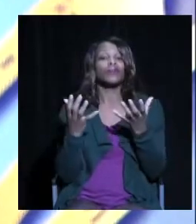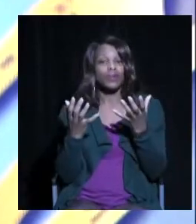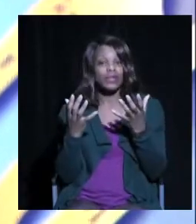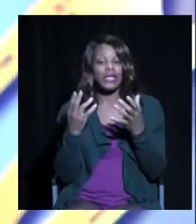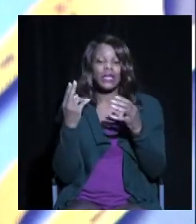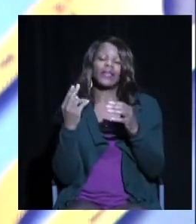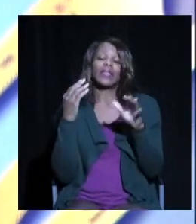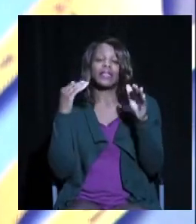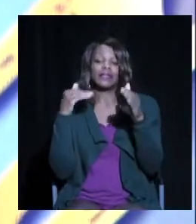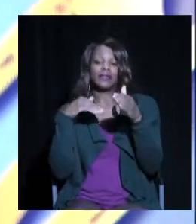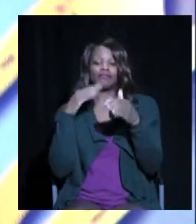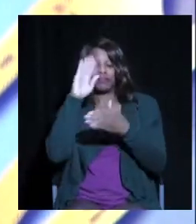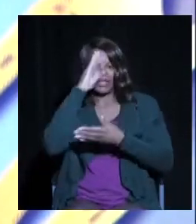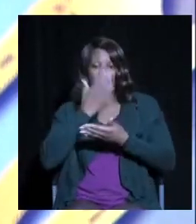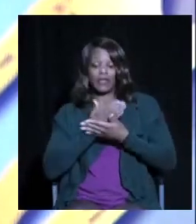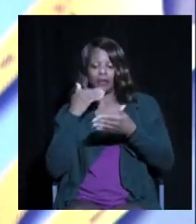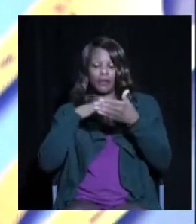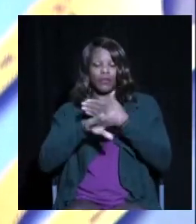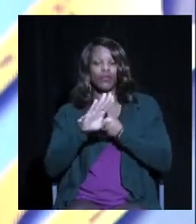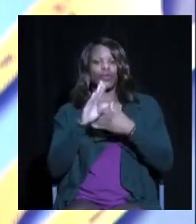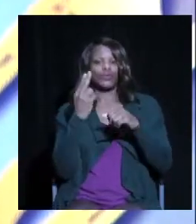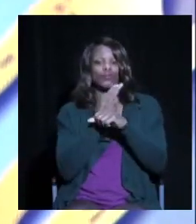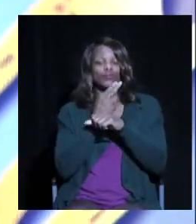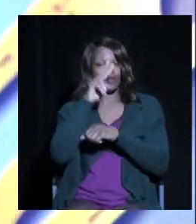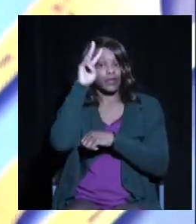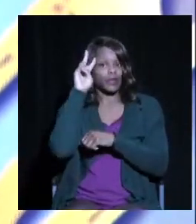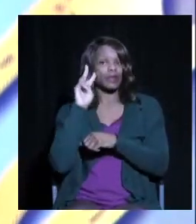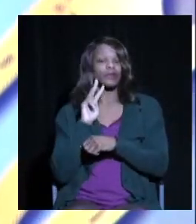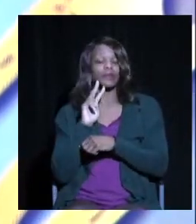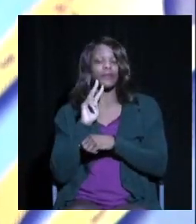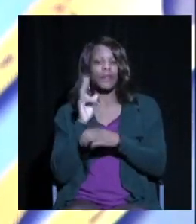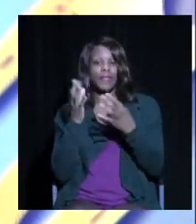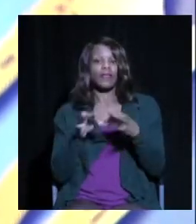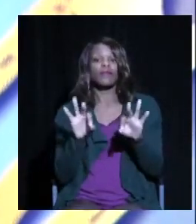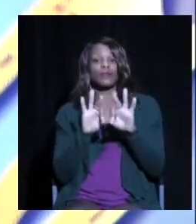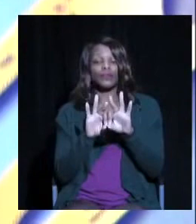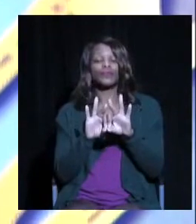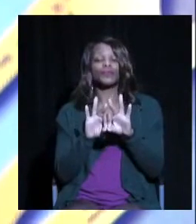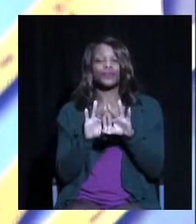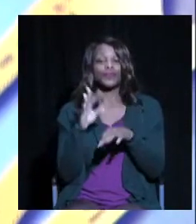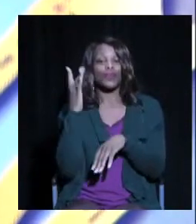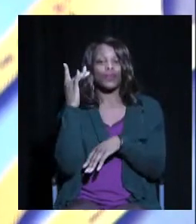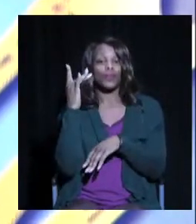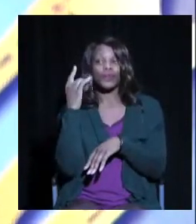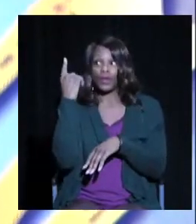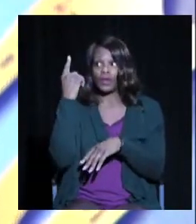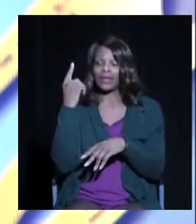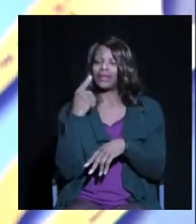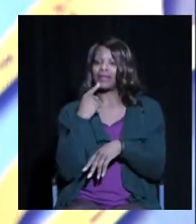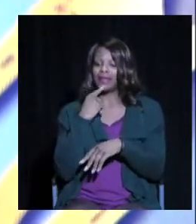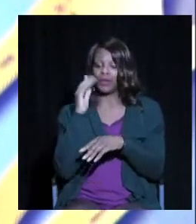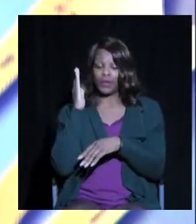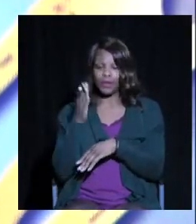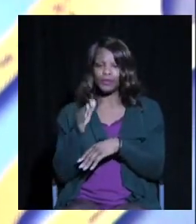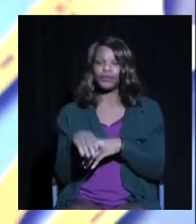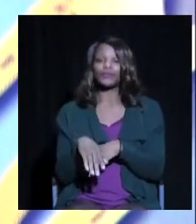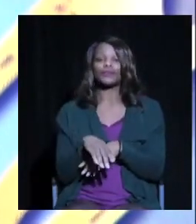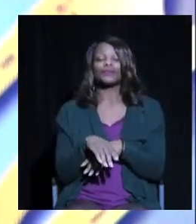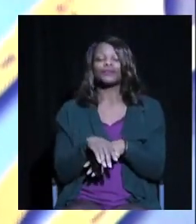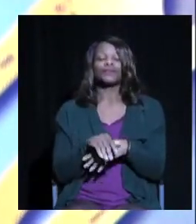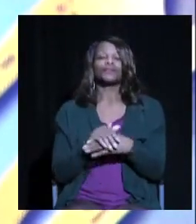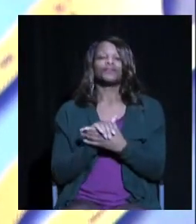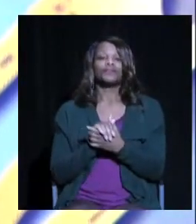virgin, and he does it here. And here's why it matters that he does. One is they said he would in prophecy. Isaiah